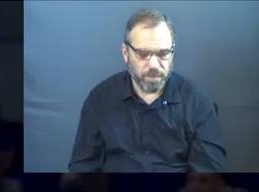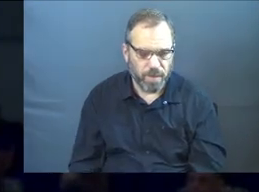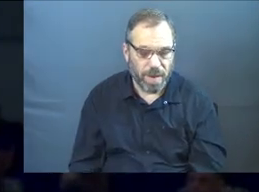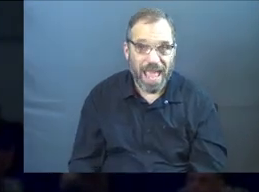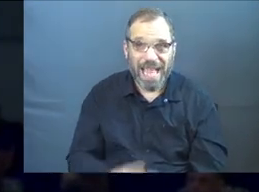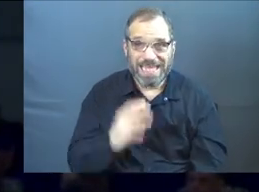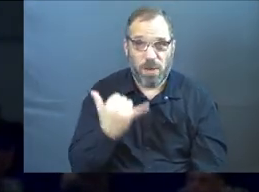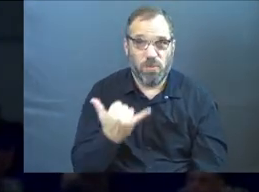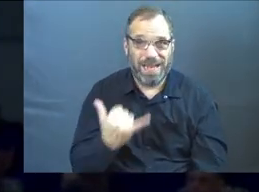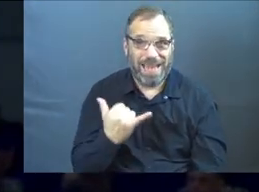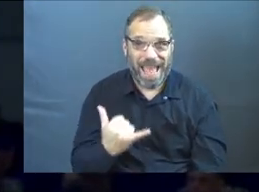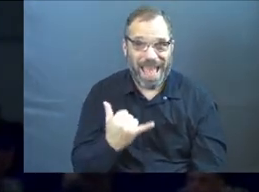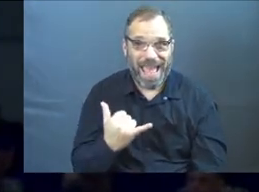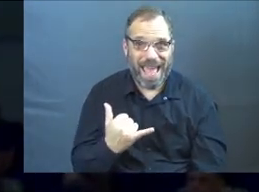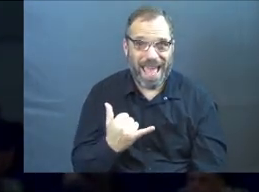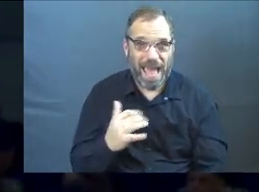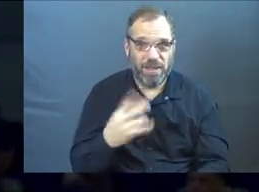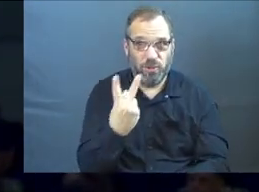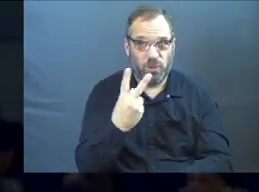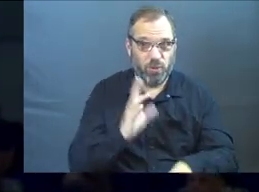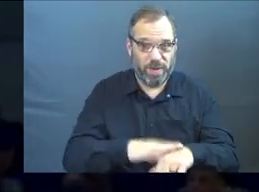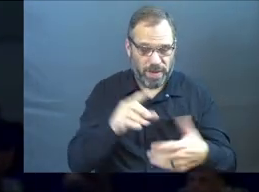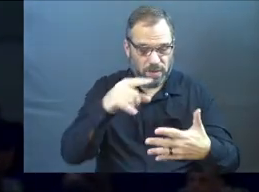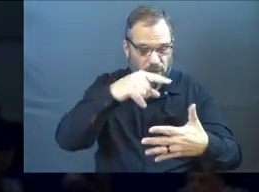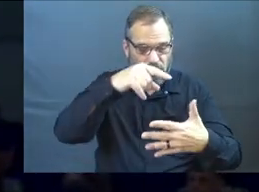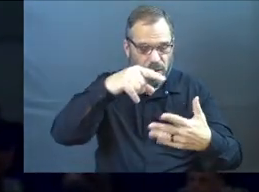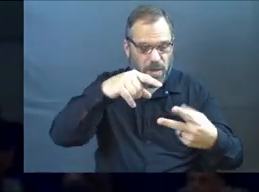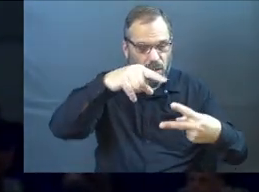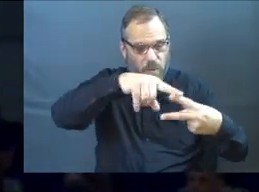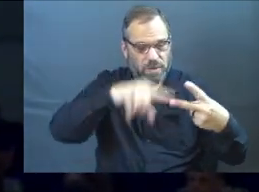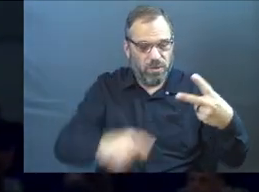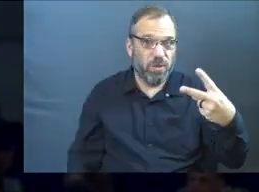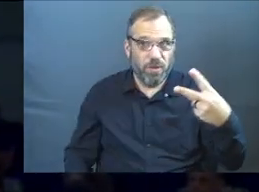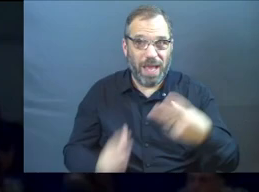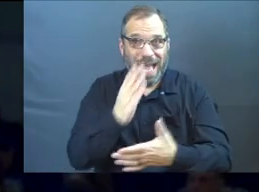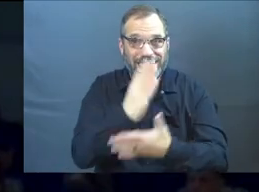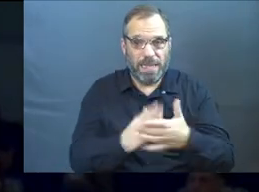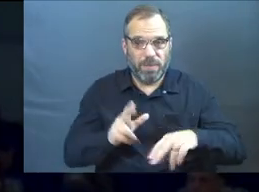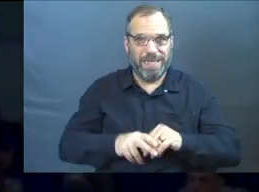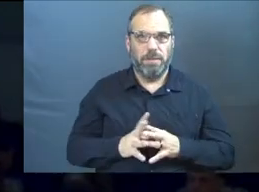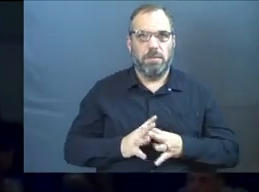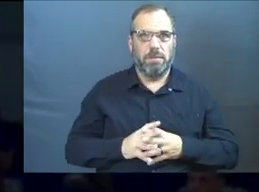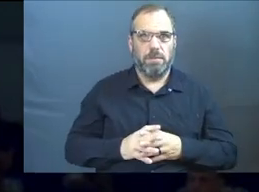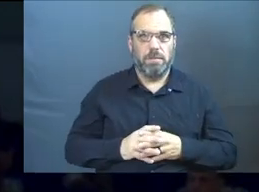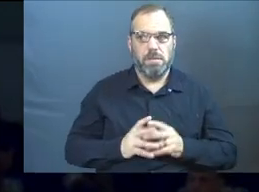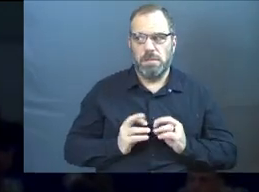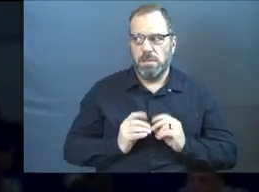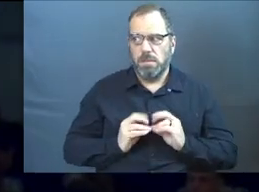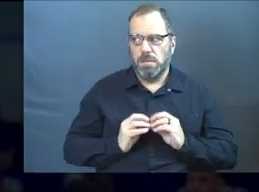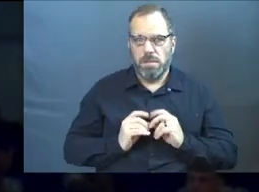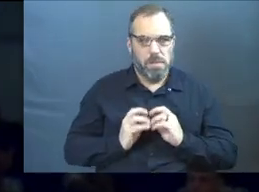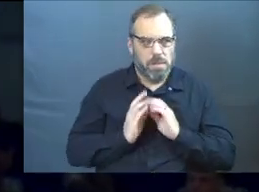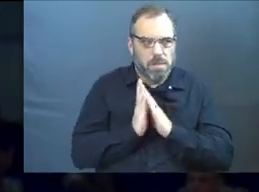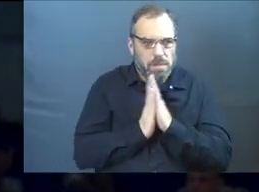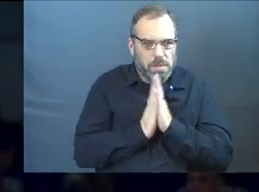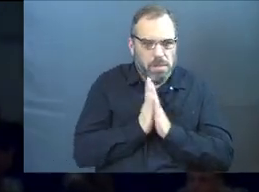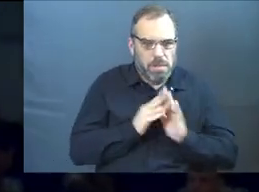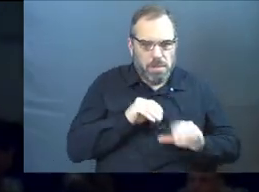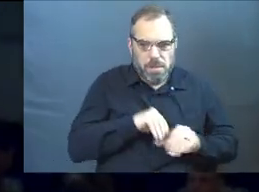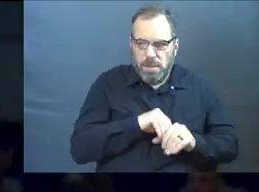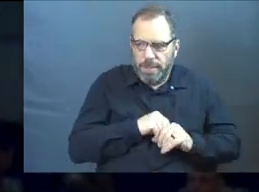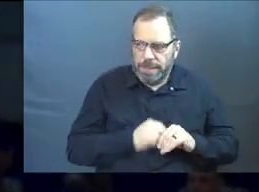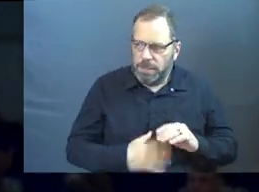And right in this moment, and I know we're only two red flags in, but right in this moment, some of you already are in this really tense place on the